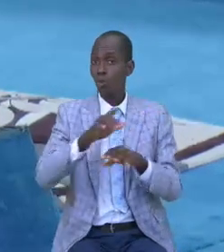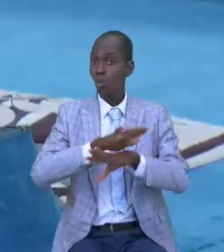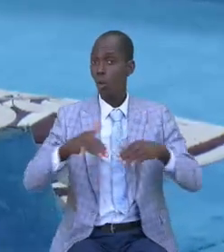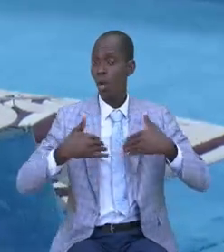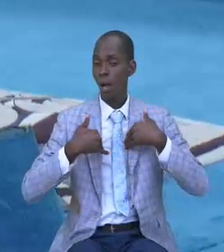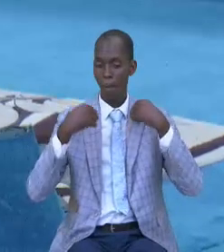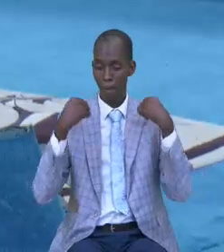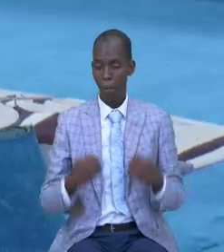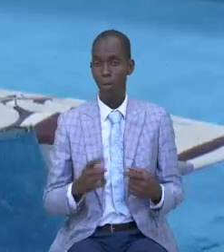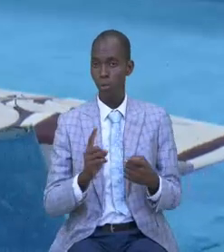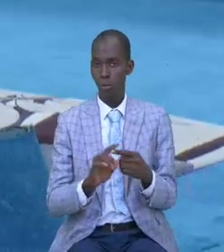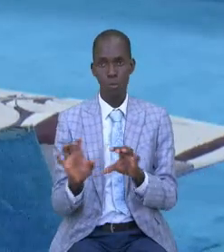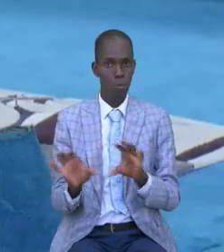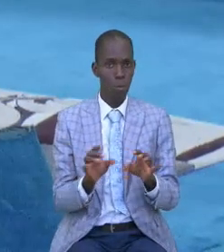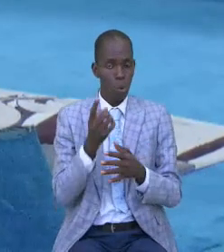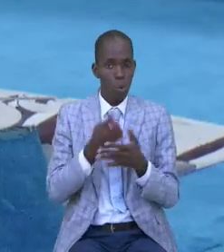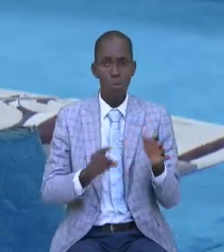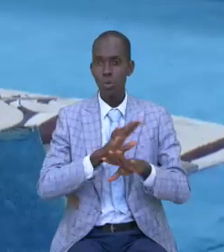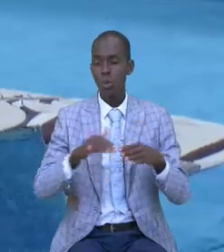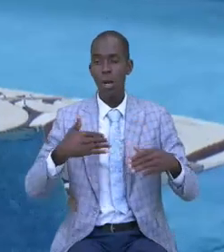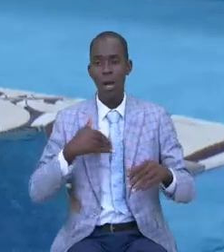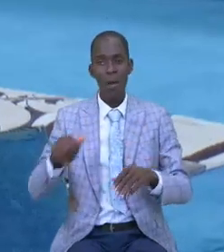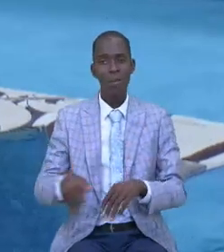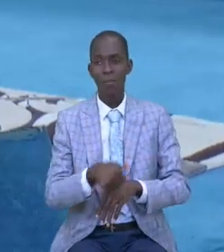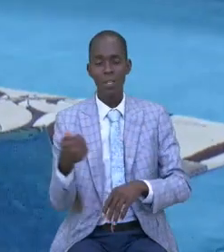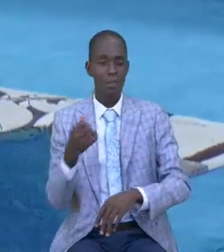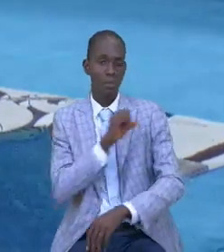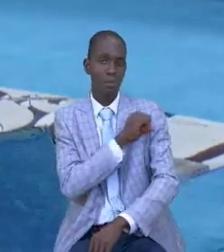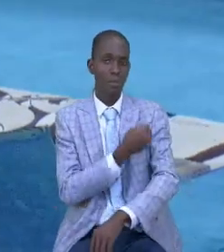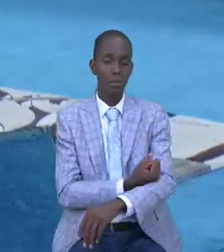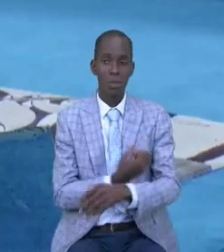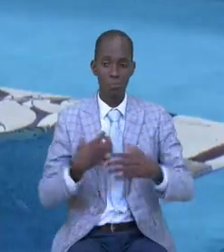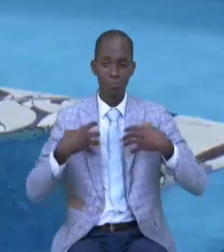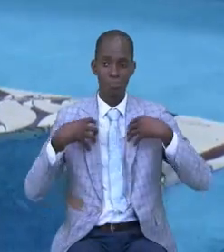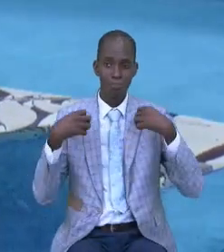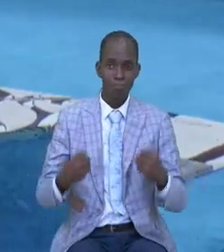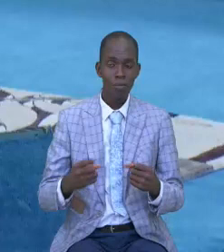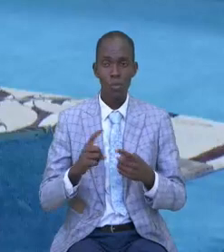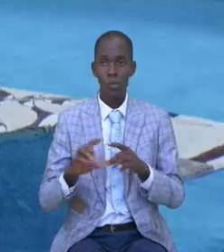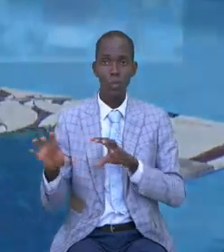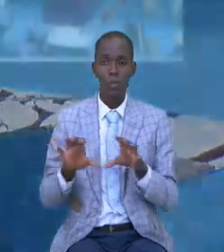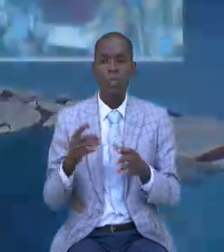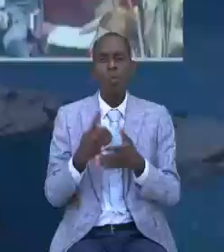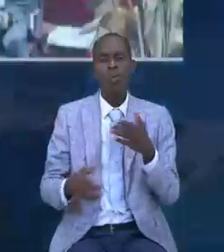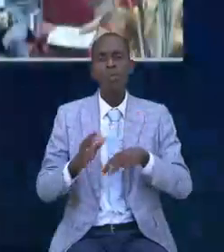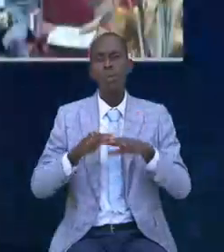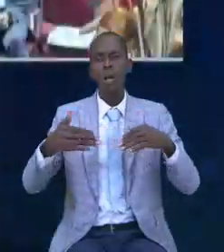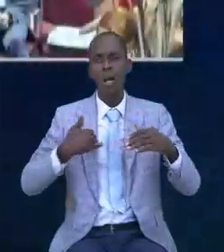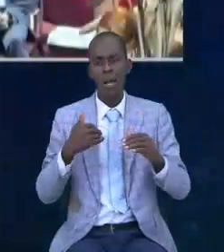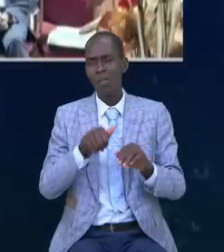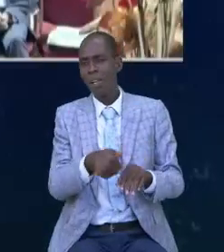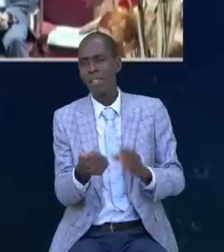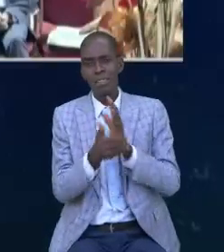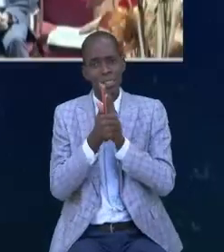don't have any strength to carry, what you don't have any skill to perform, he